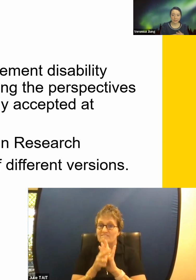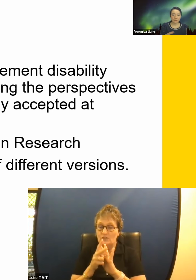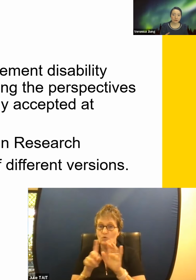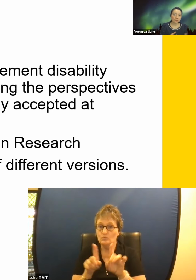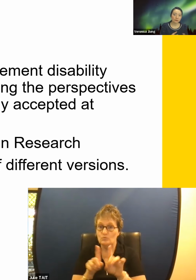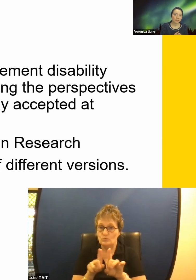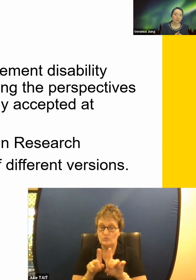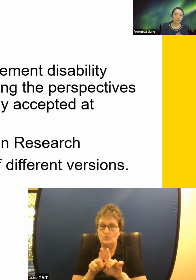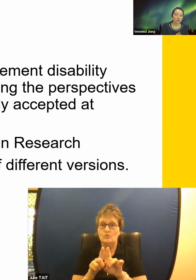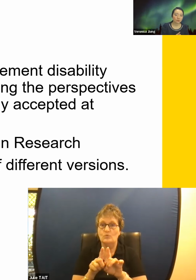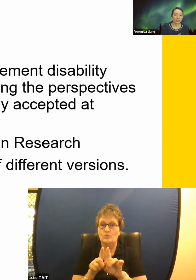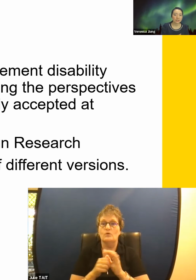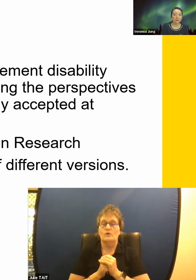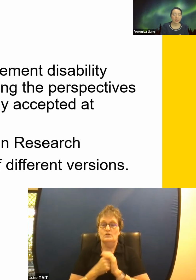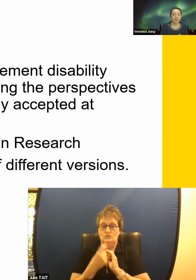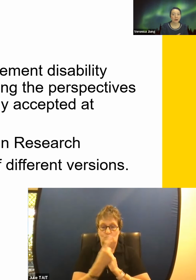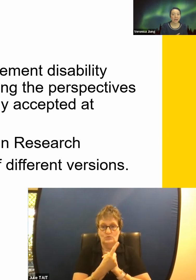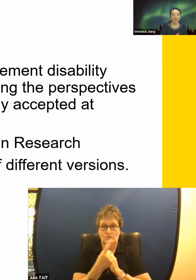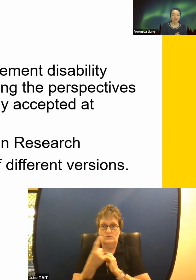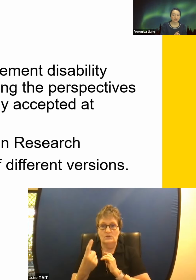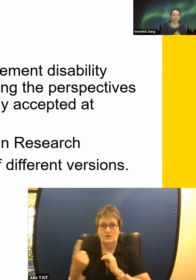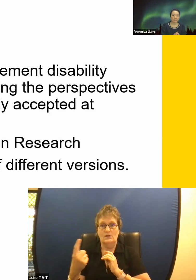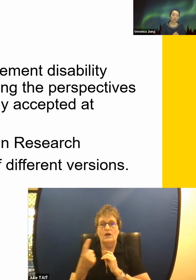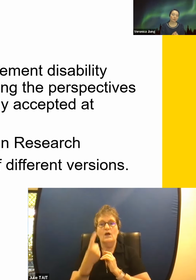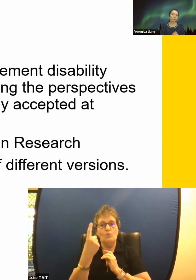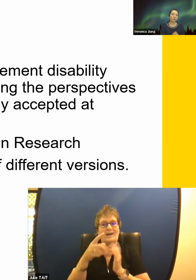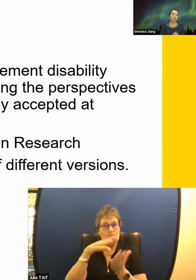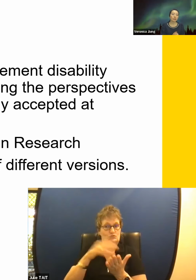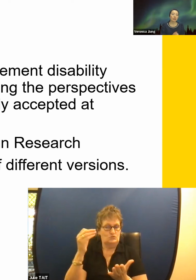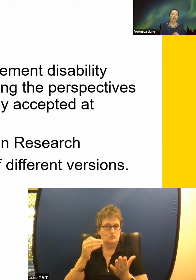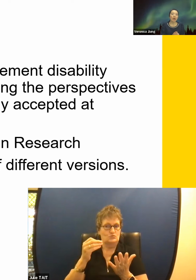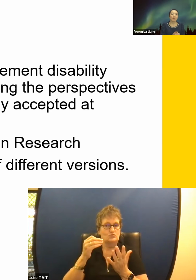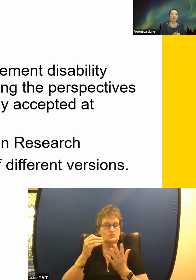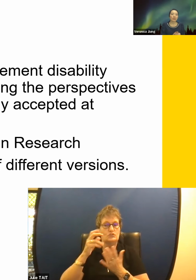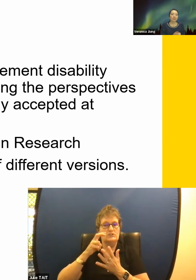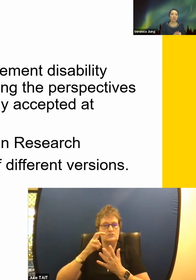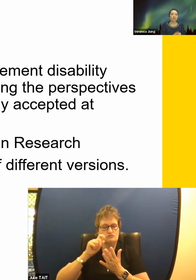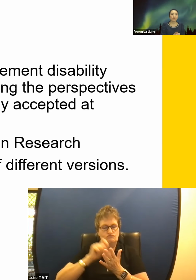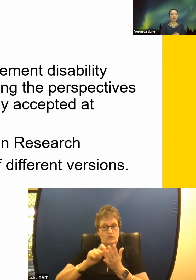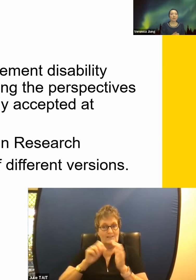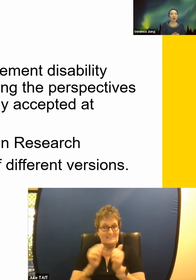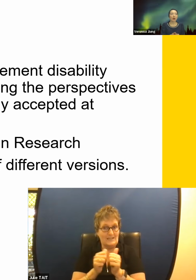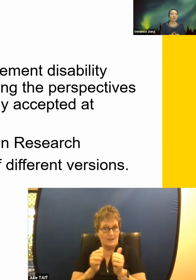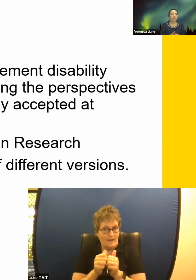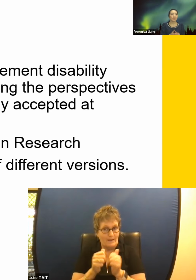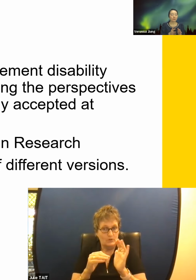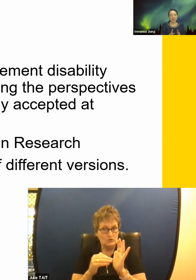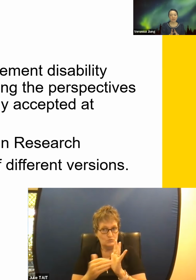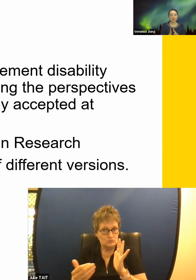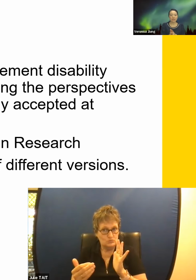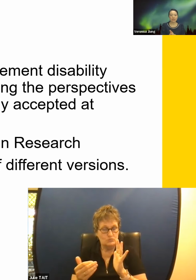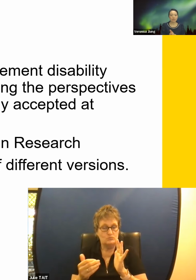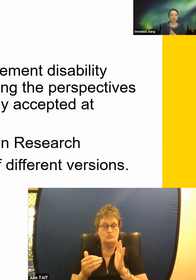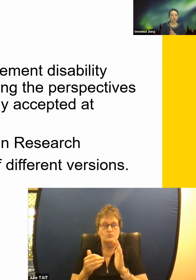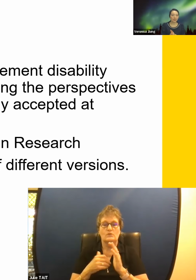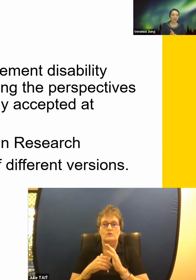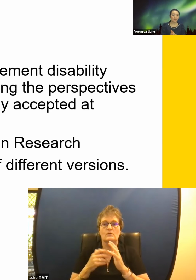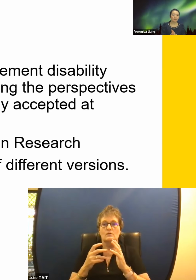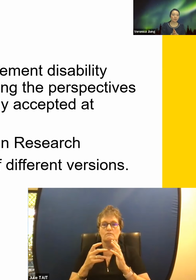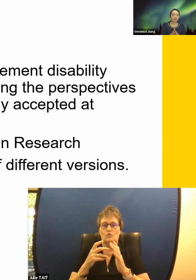the PhD student, she's writing a paper on action design research. It's from information